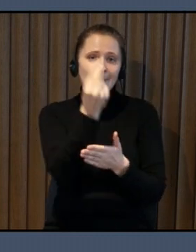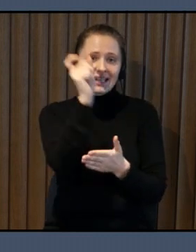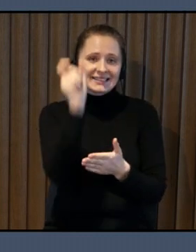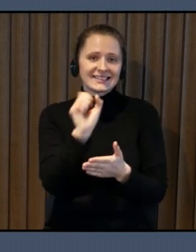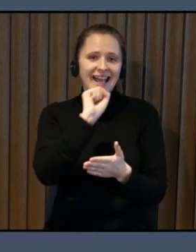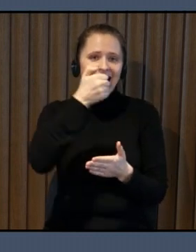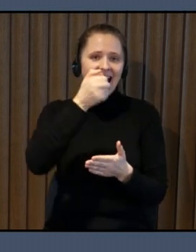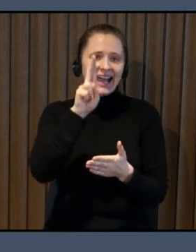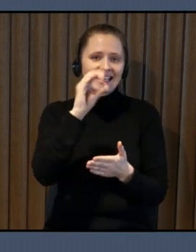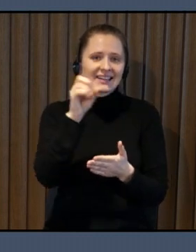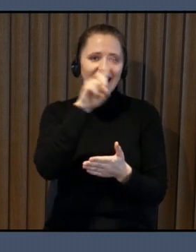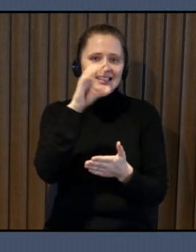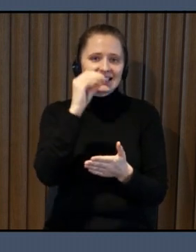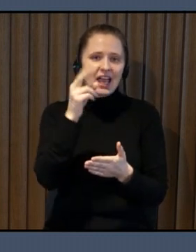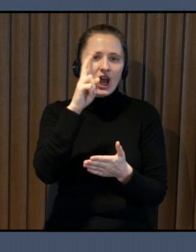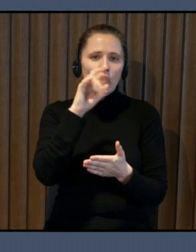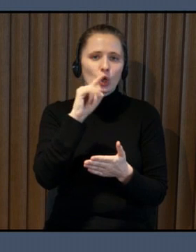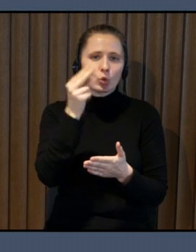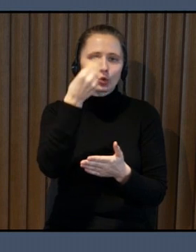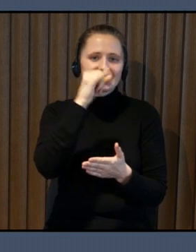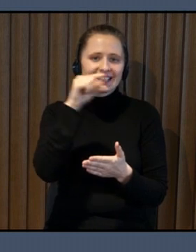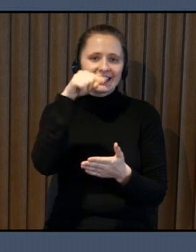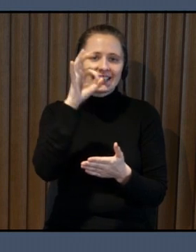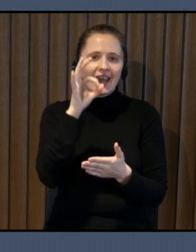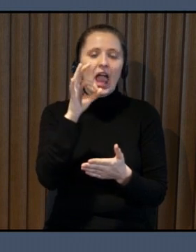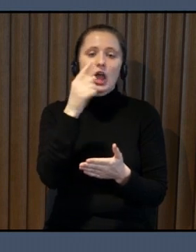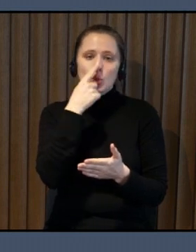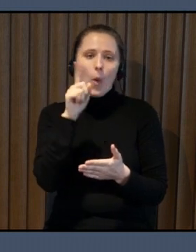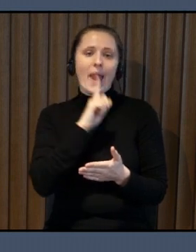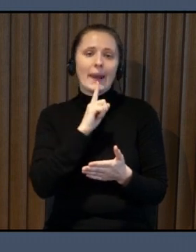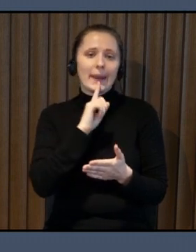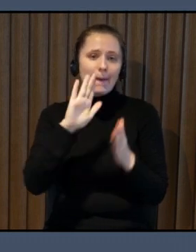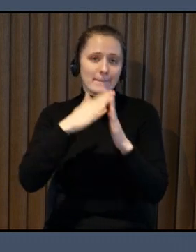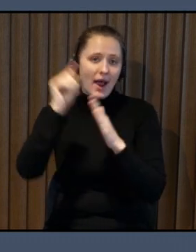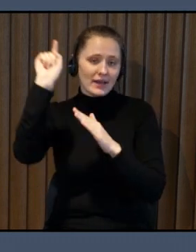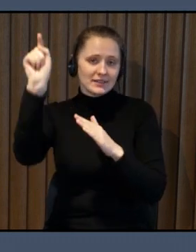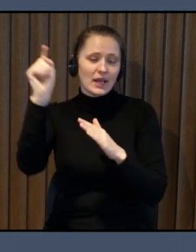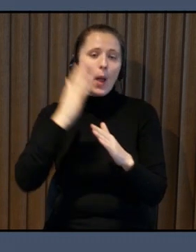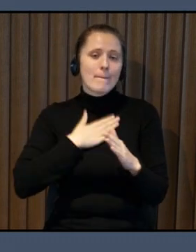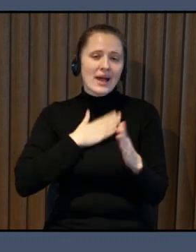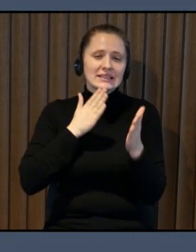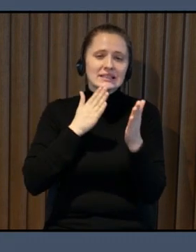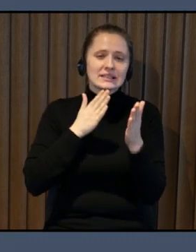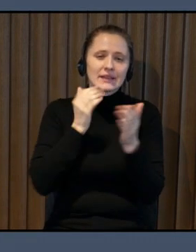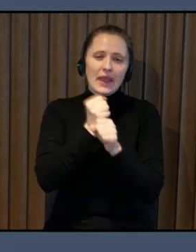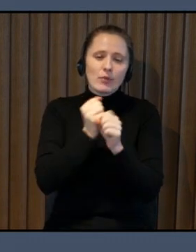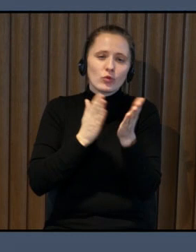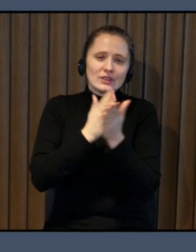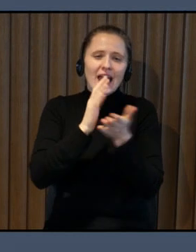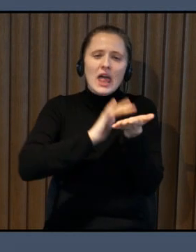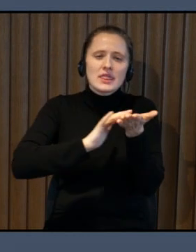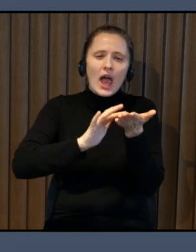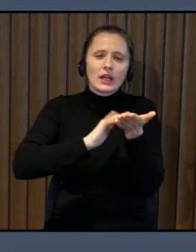I am an artist, AGNESE RUDZĪTE from Liepāja, and one of my